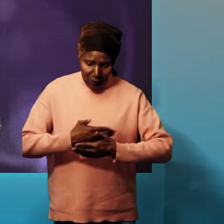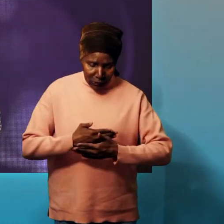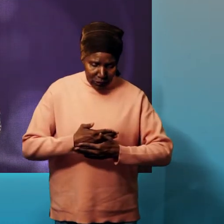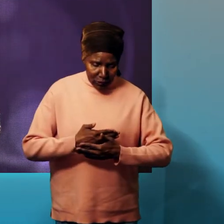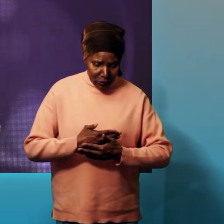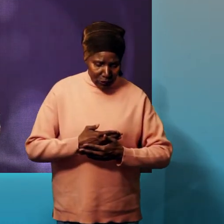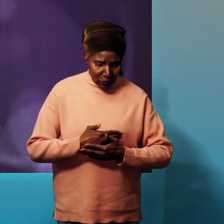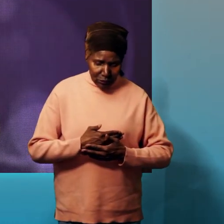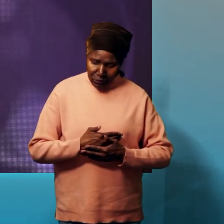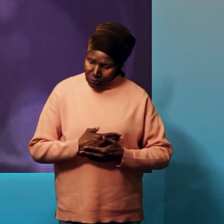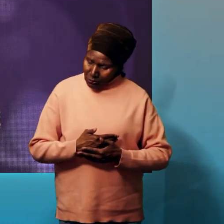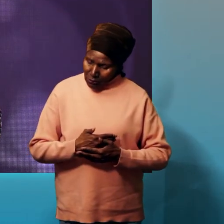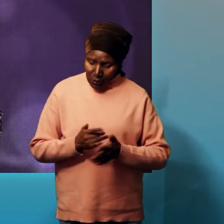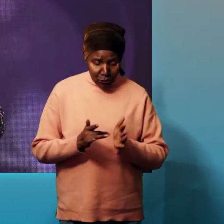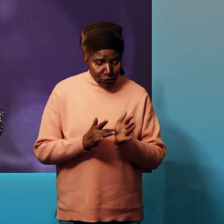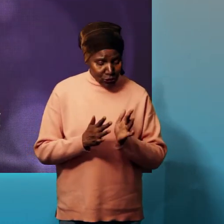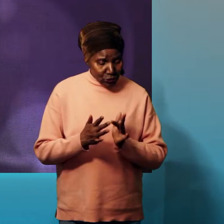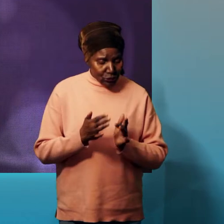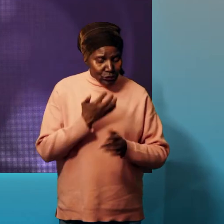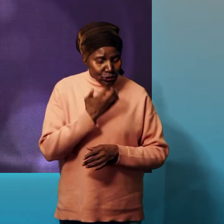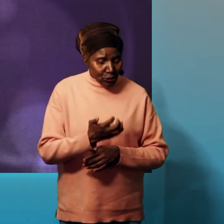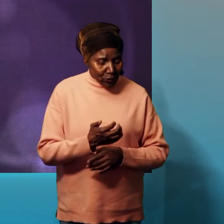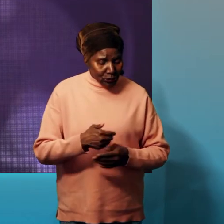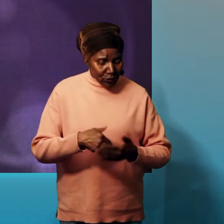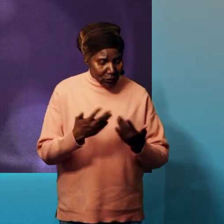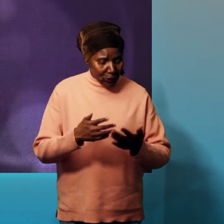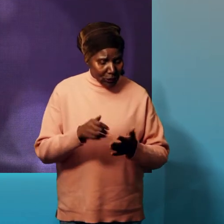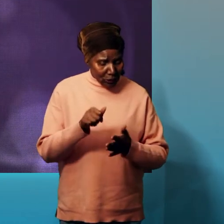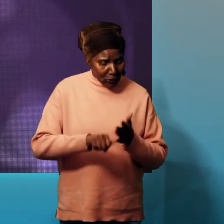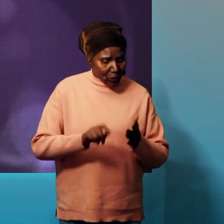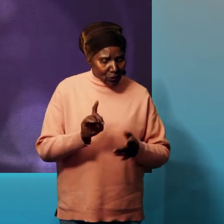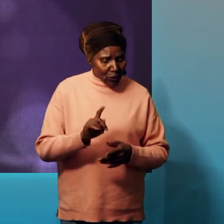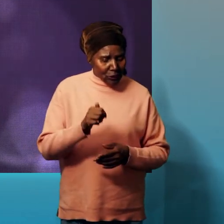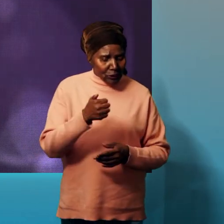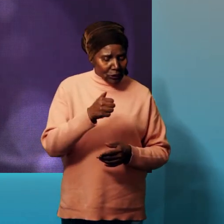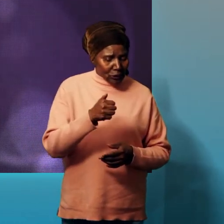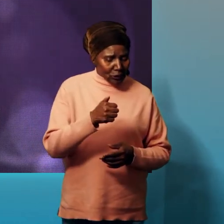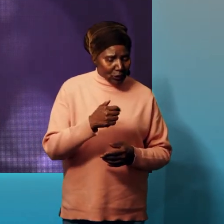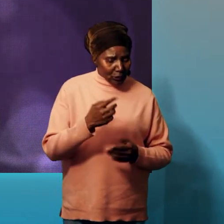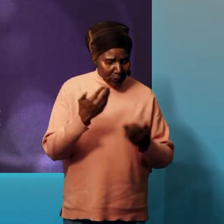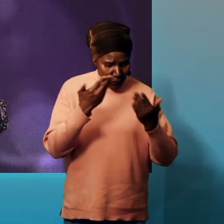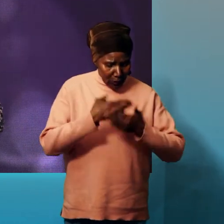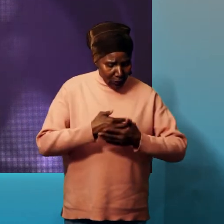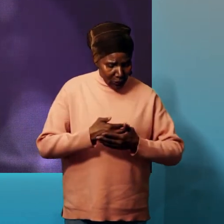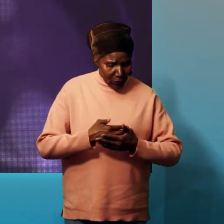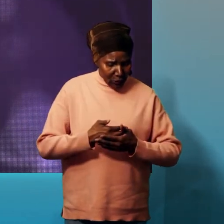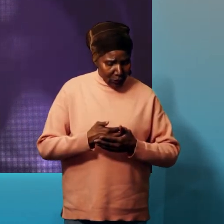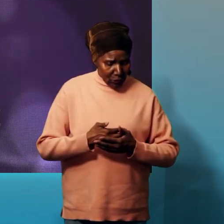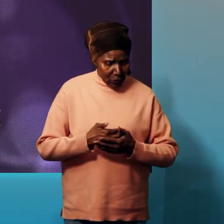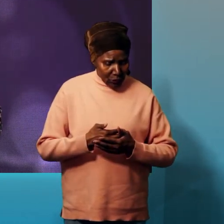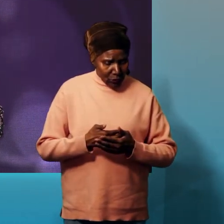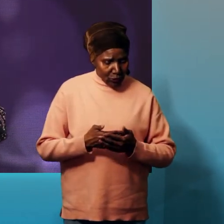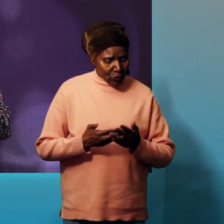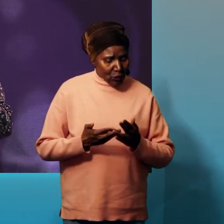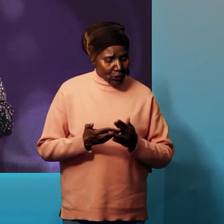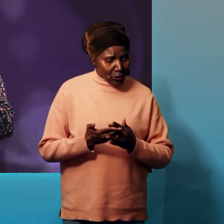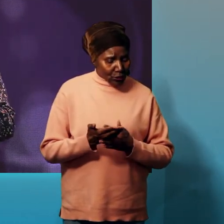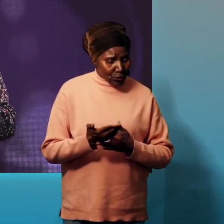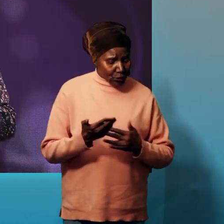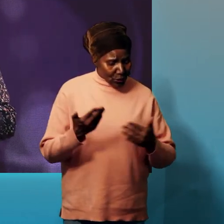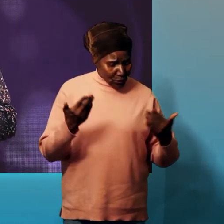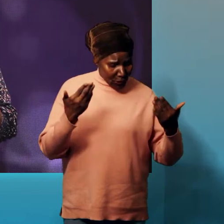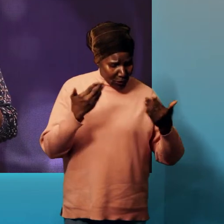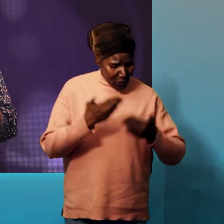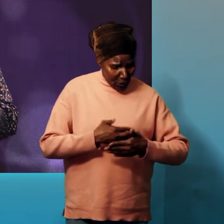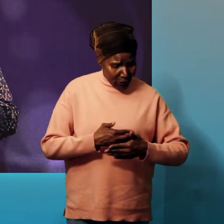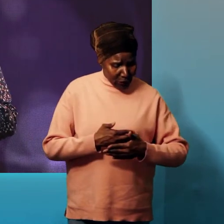p.m. They came in the darkness in the garden, through the night, through what we would call our night, but that was the beginning